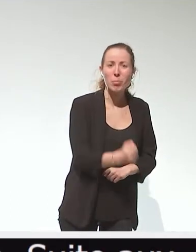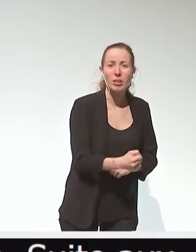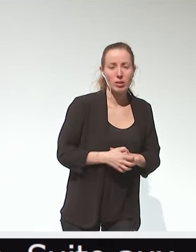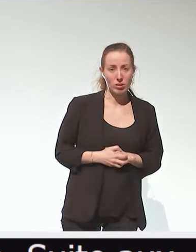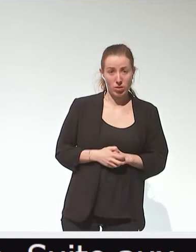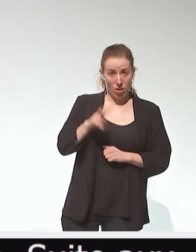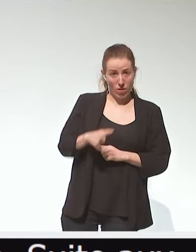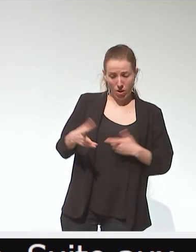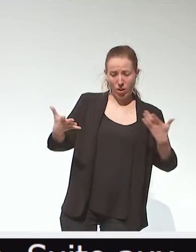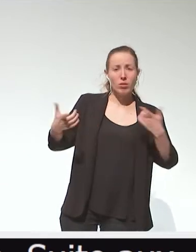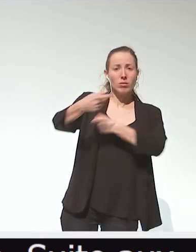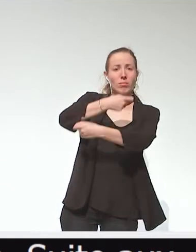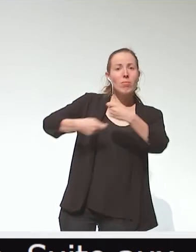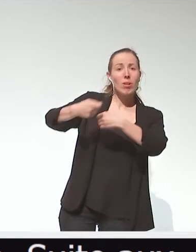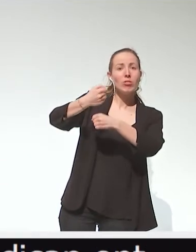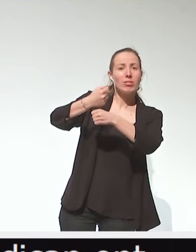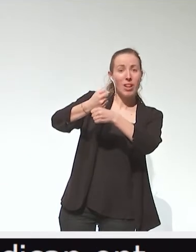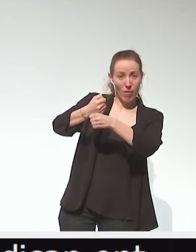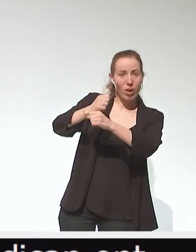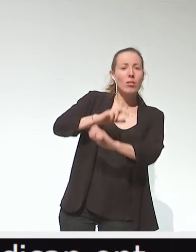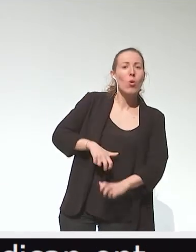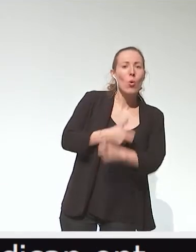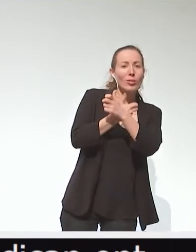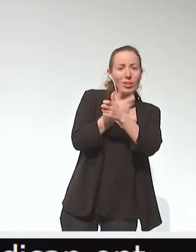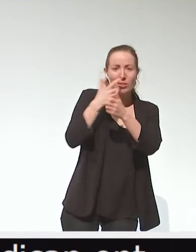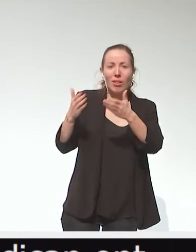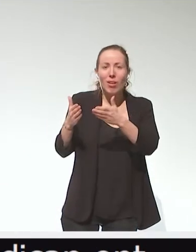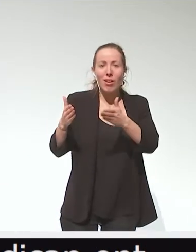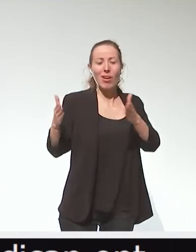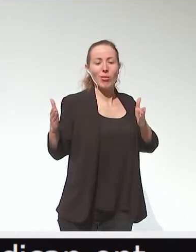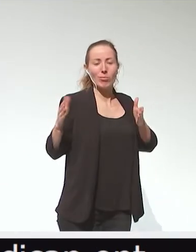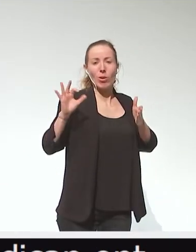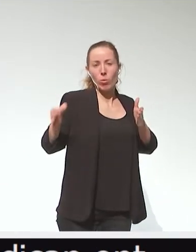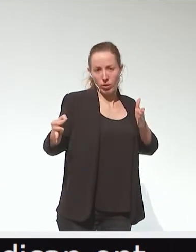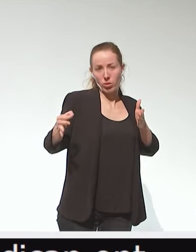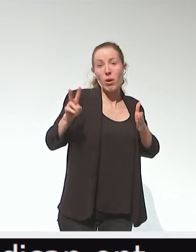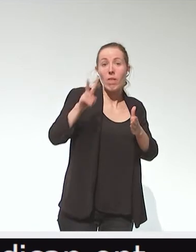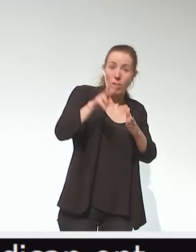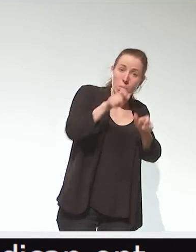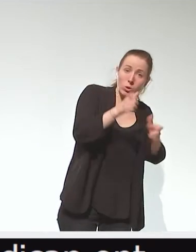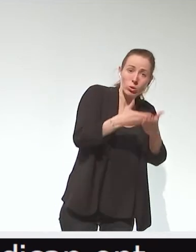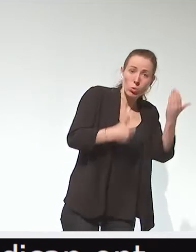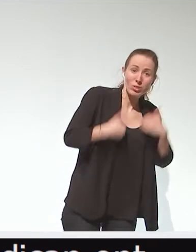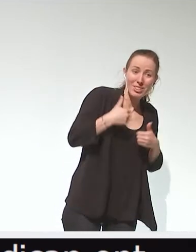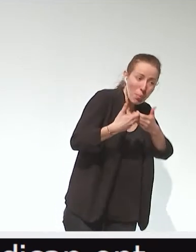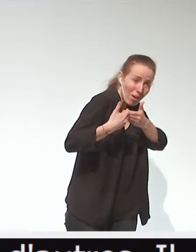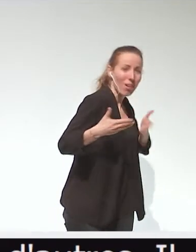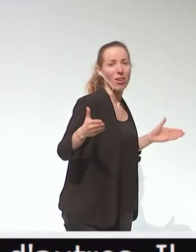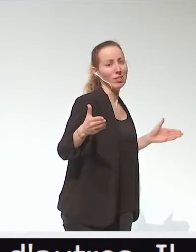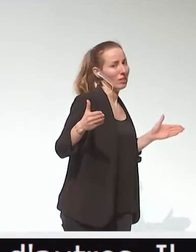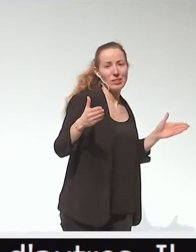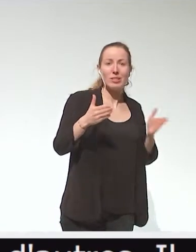people. And the labour market in Austria has become more difficult.